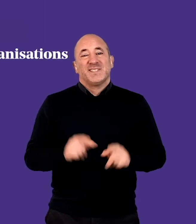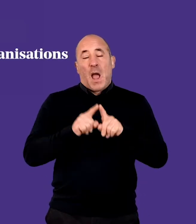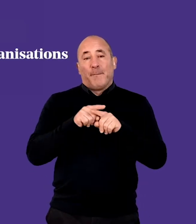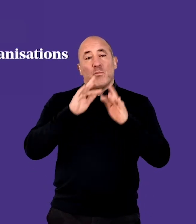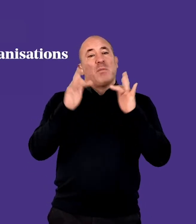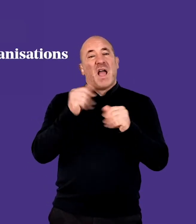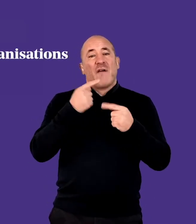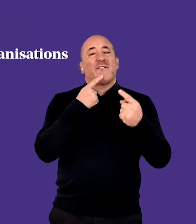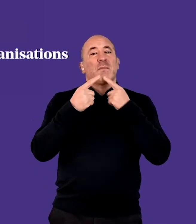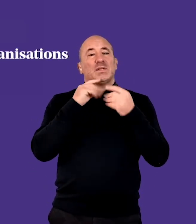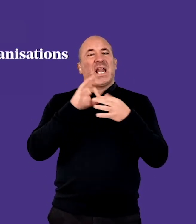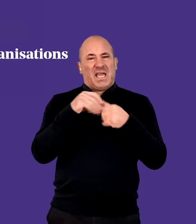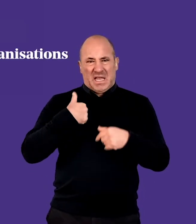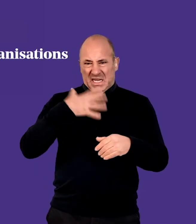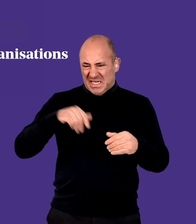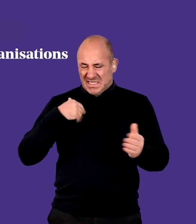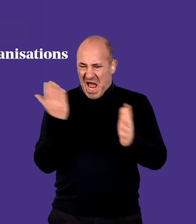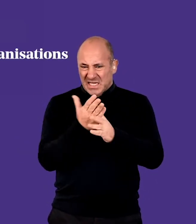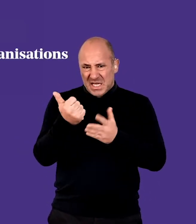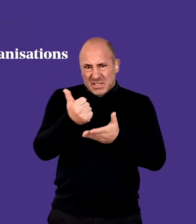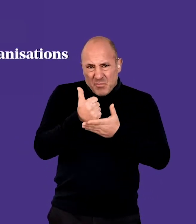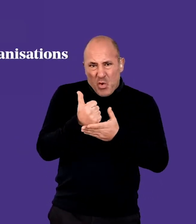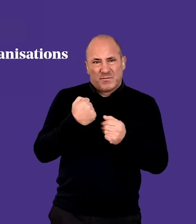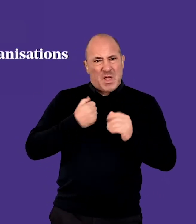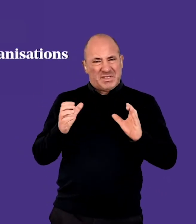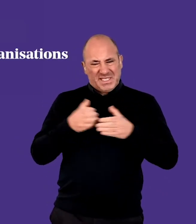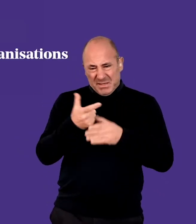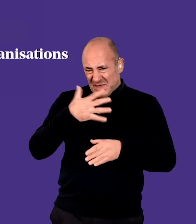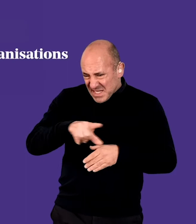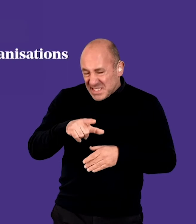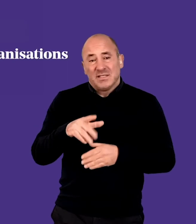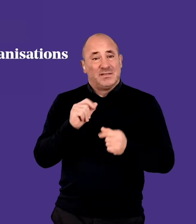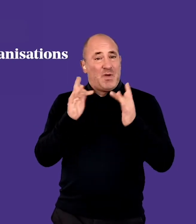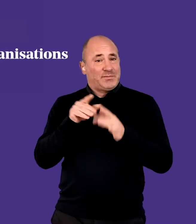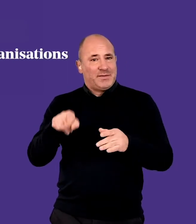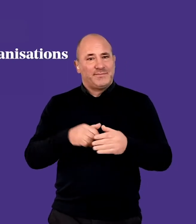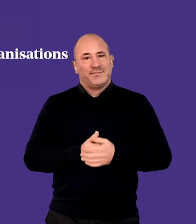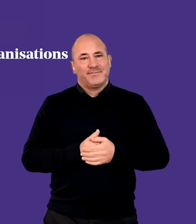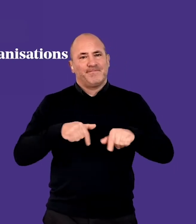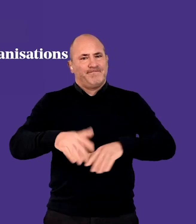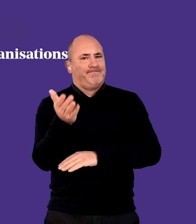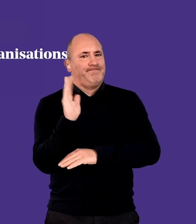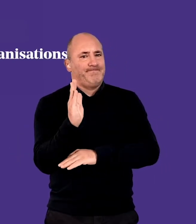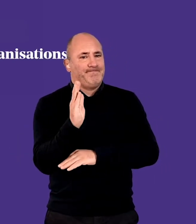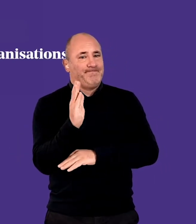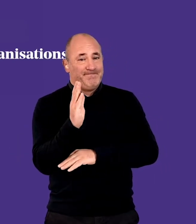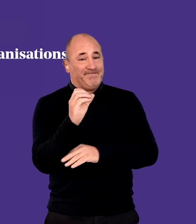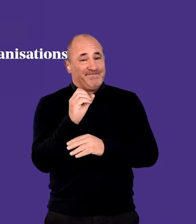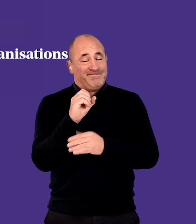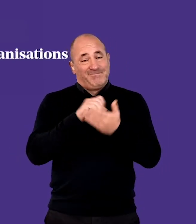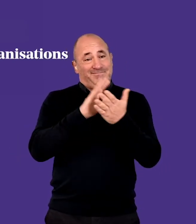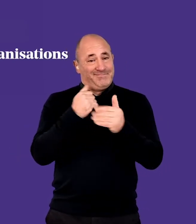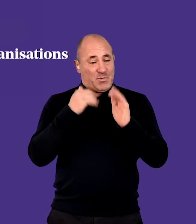www.artscouncil.org.uk/NPO23. This includes information for getting access support from a member of our team if you need it.